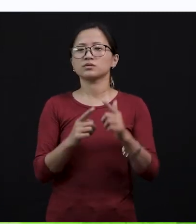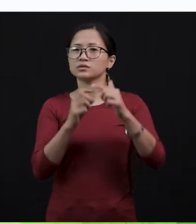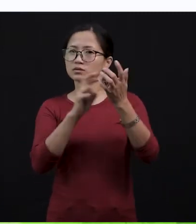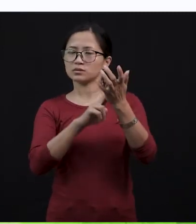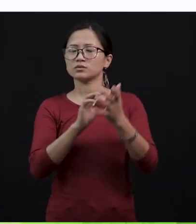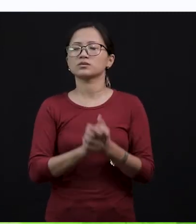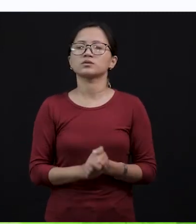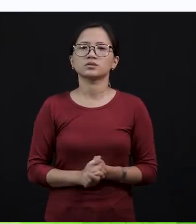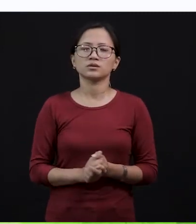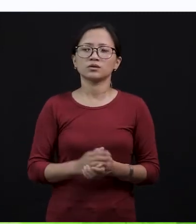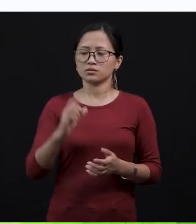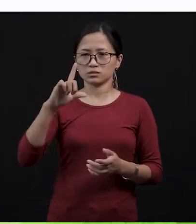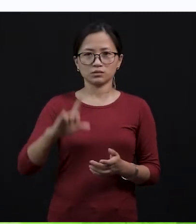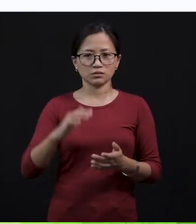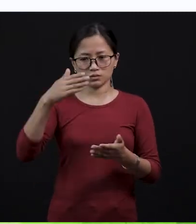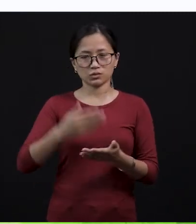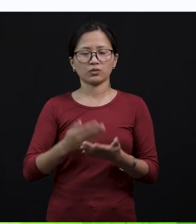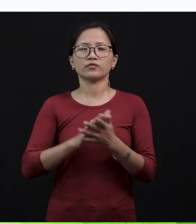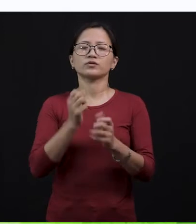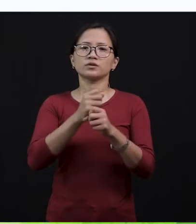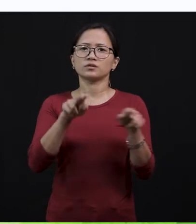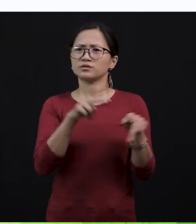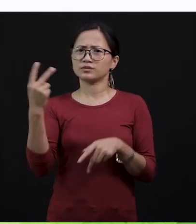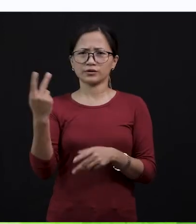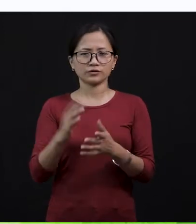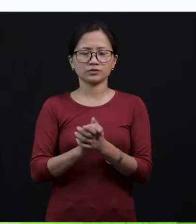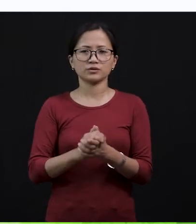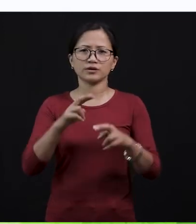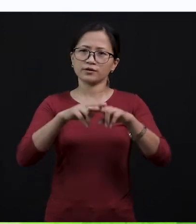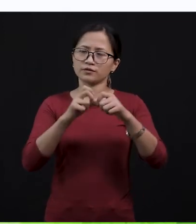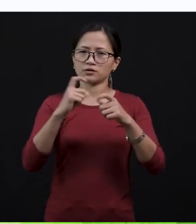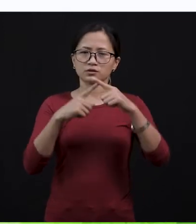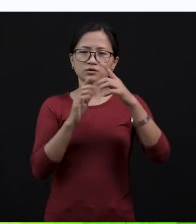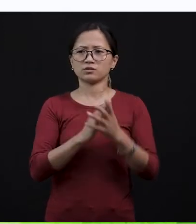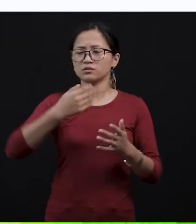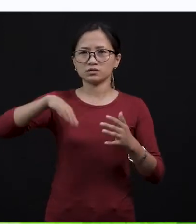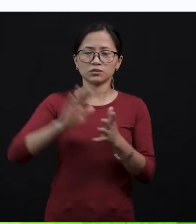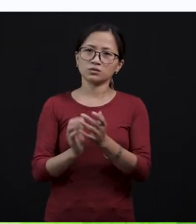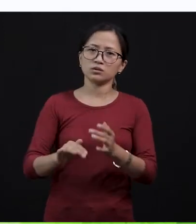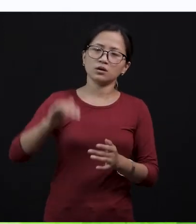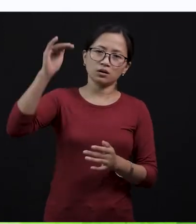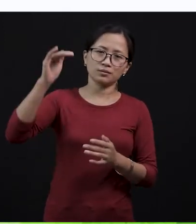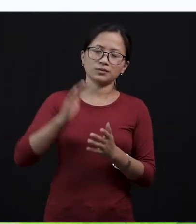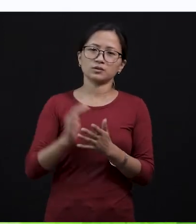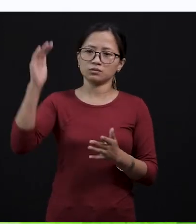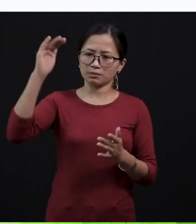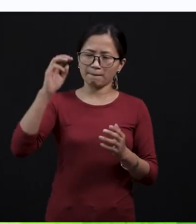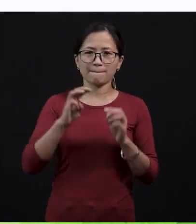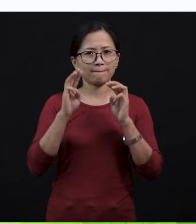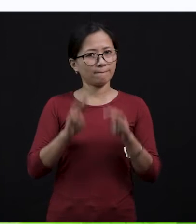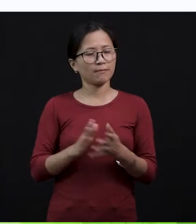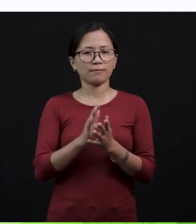because the law of gravity is referring to the fact that anything that goes up must come